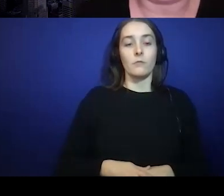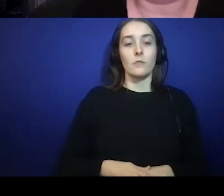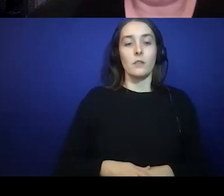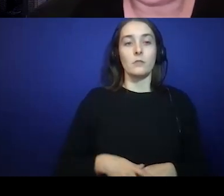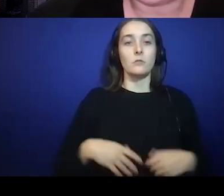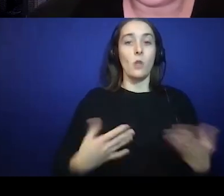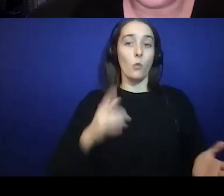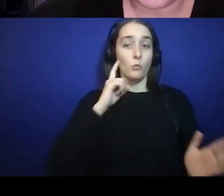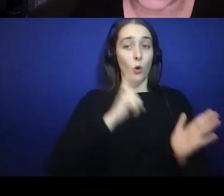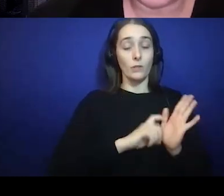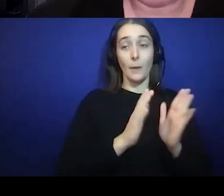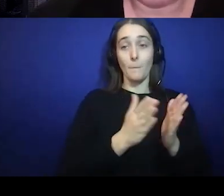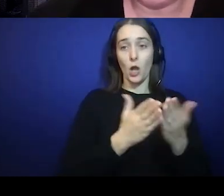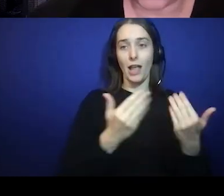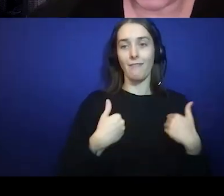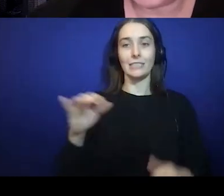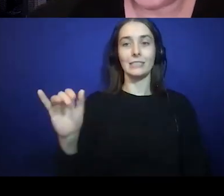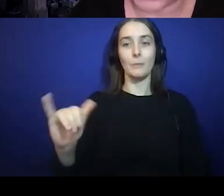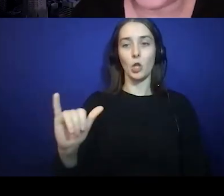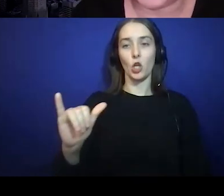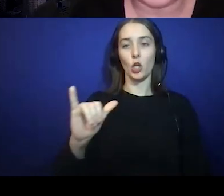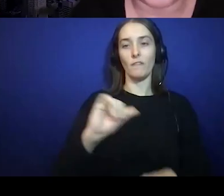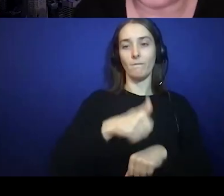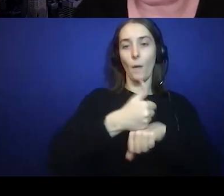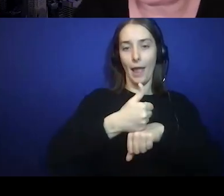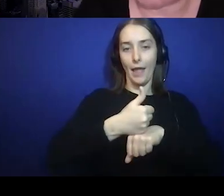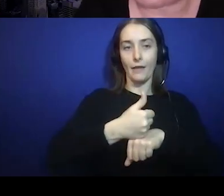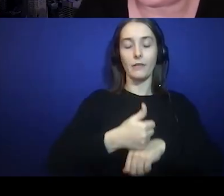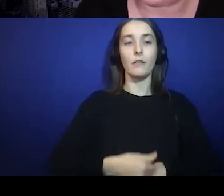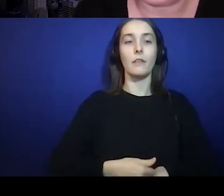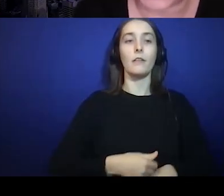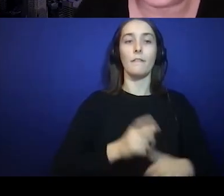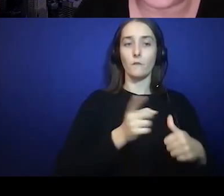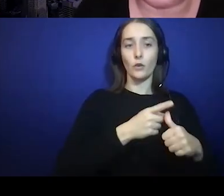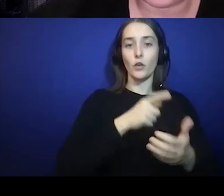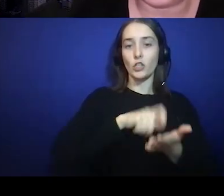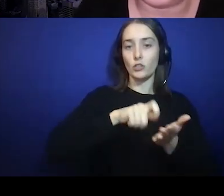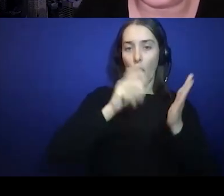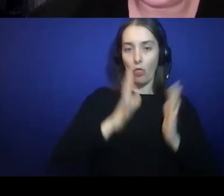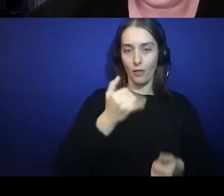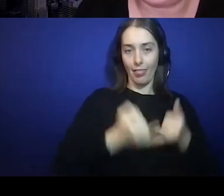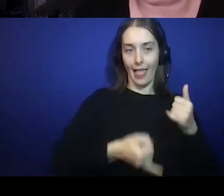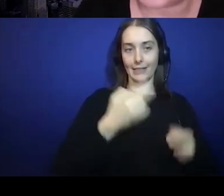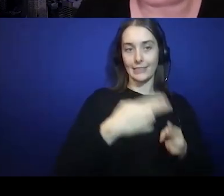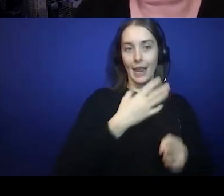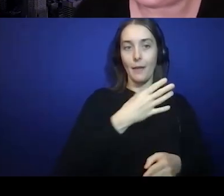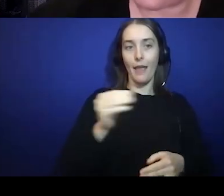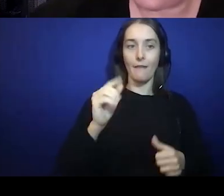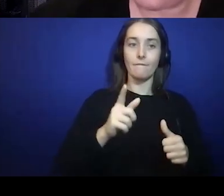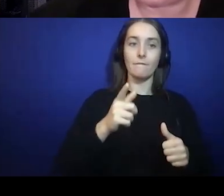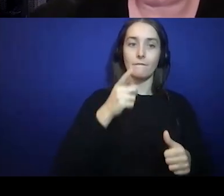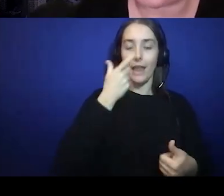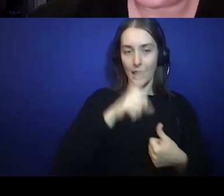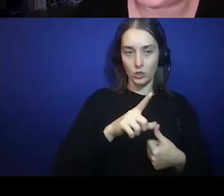has very similar format or structure. You start with the author, last name and initials. You then have